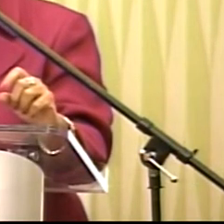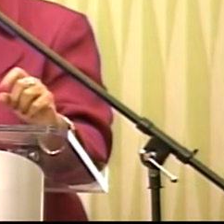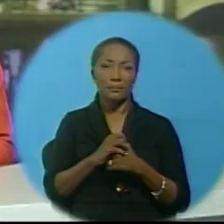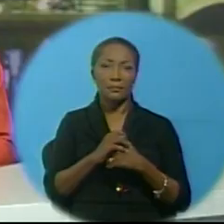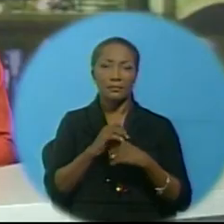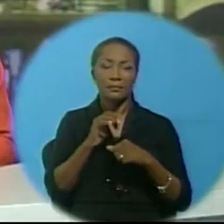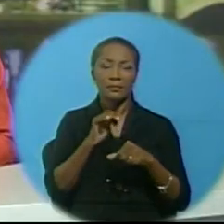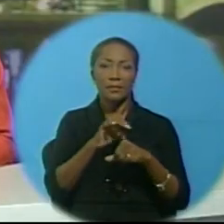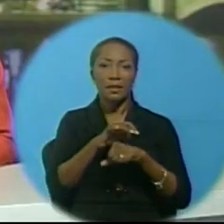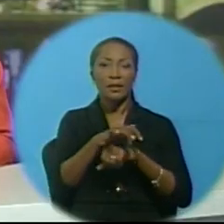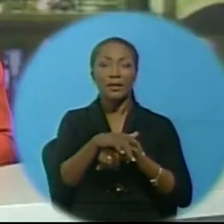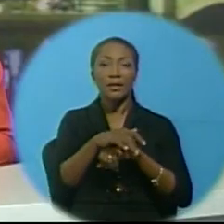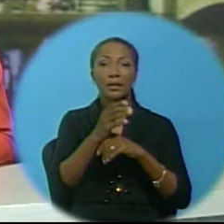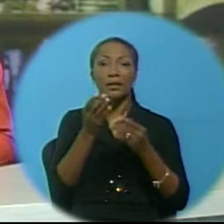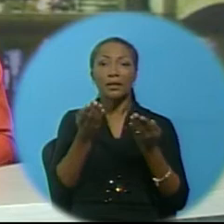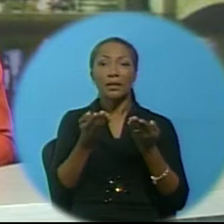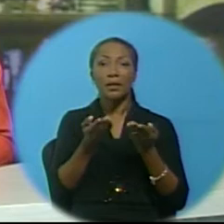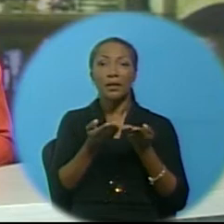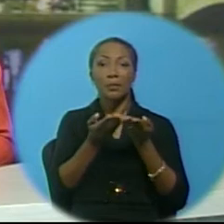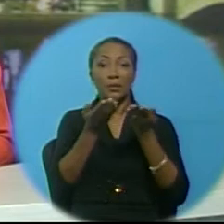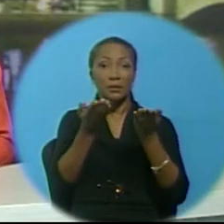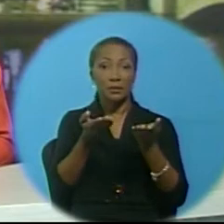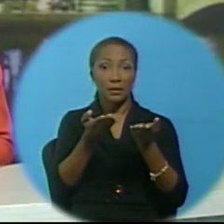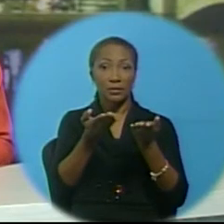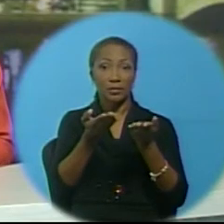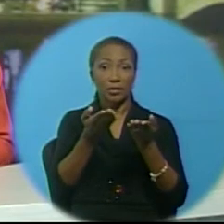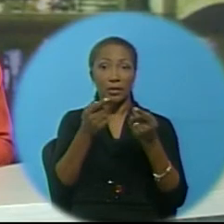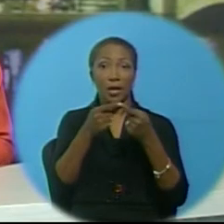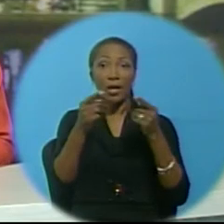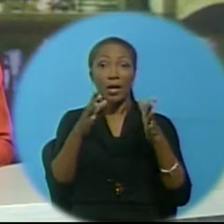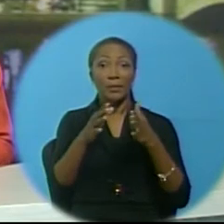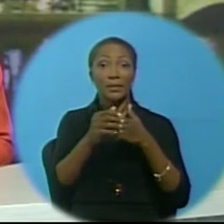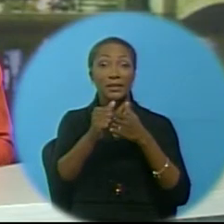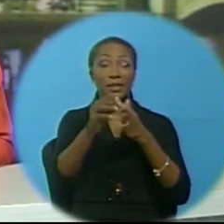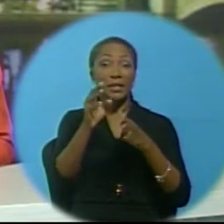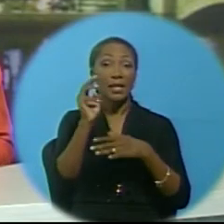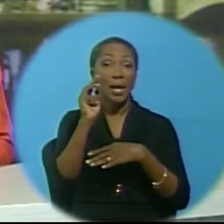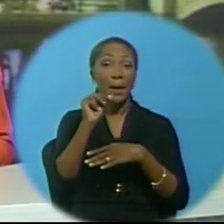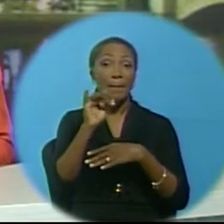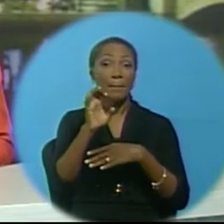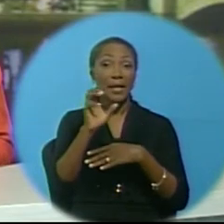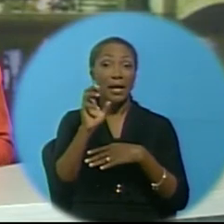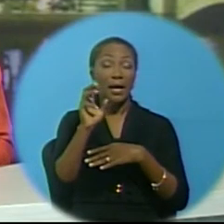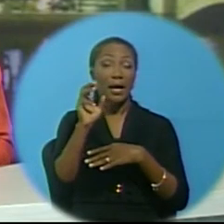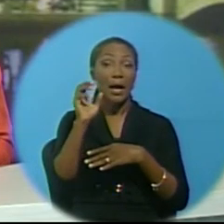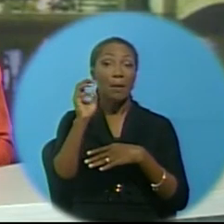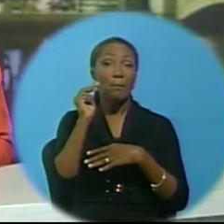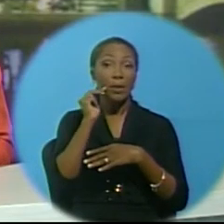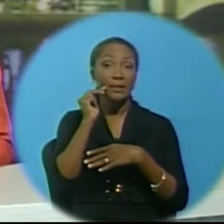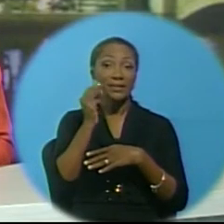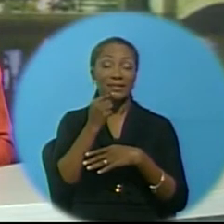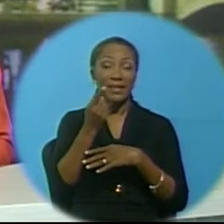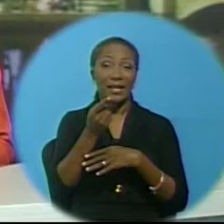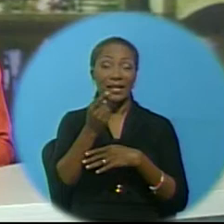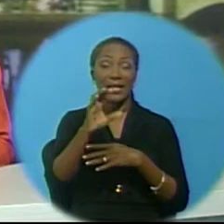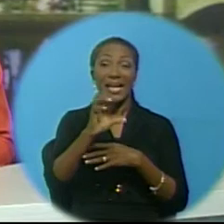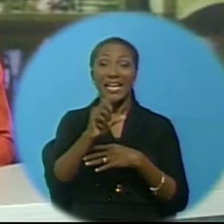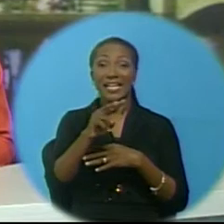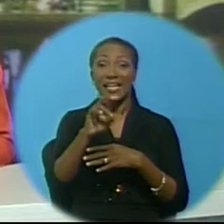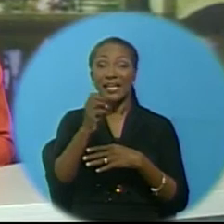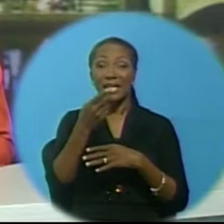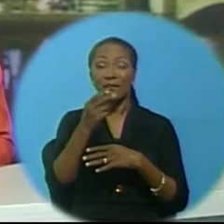time. In an earlier presentation, opposition leader Mia Motley suggested Cave Hill would be the ideal place